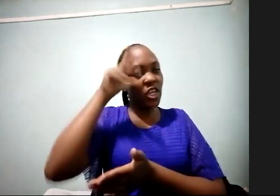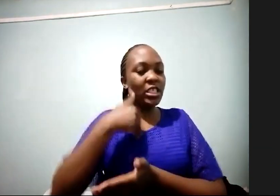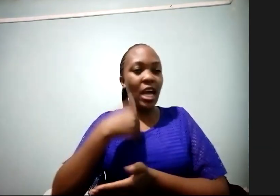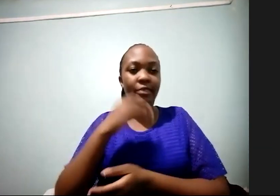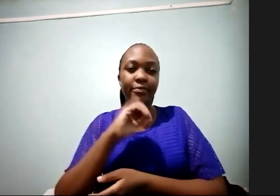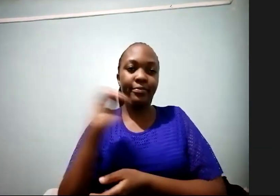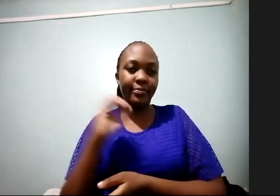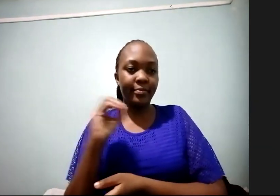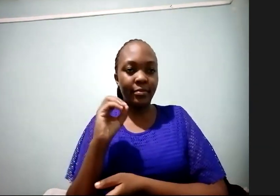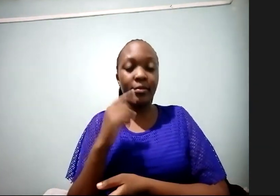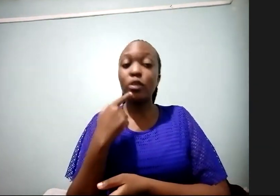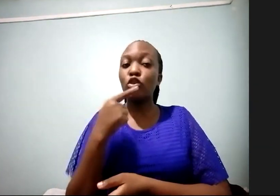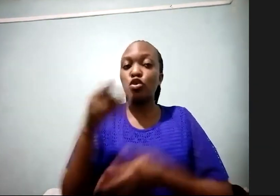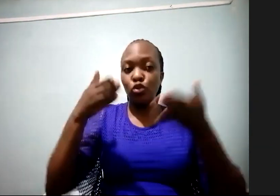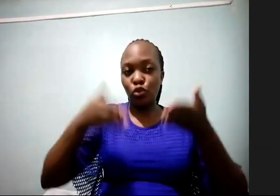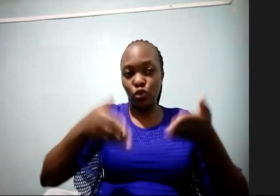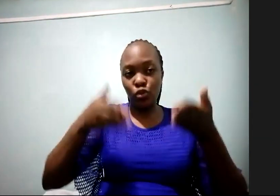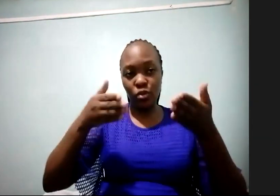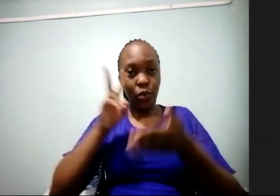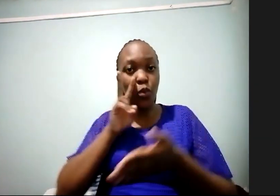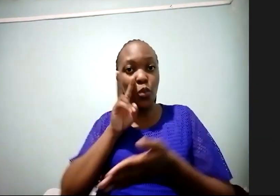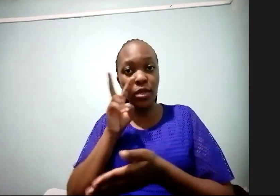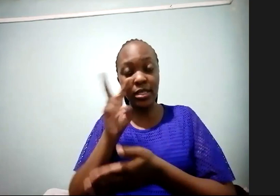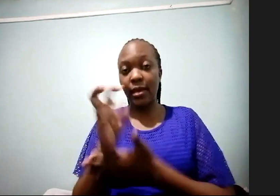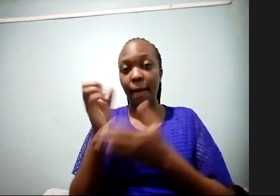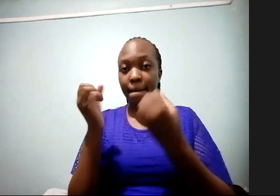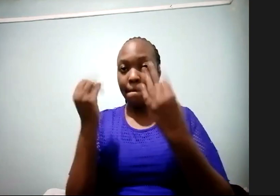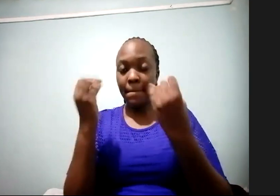So today we'll see a couple of things that will help us